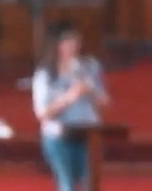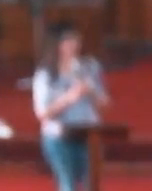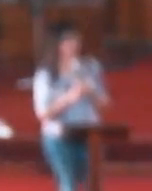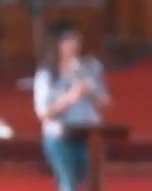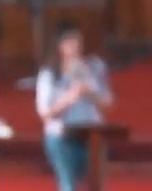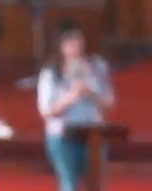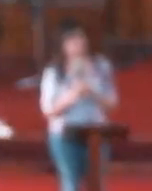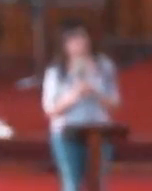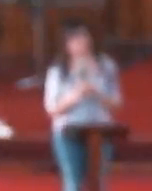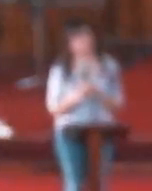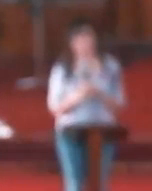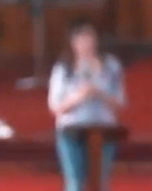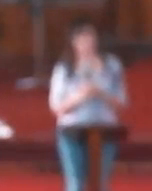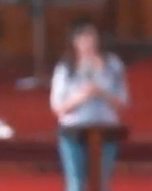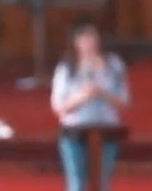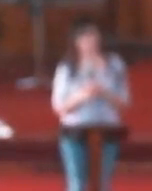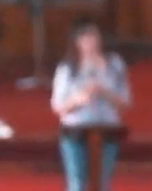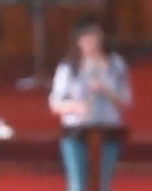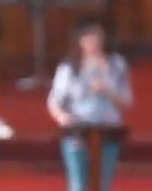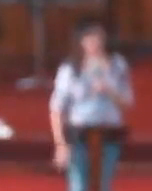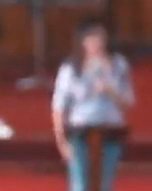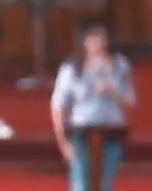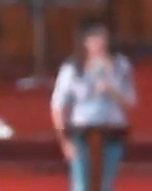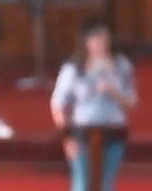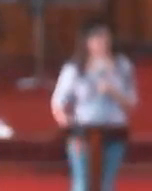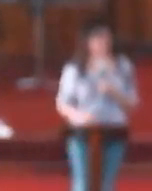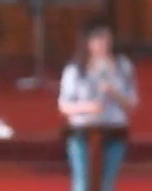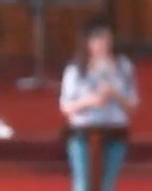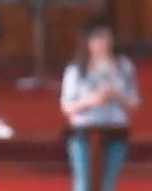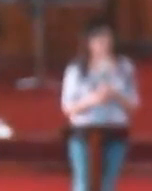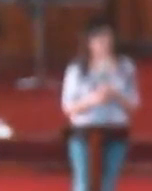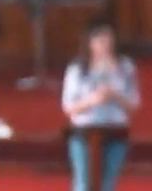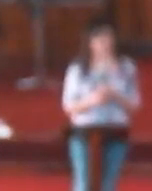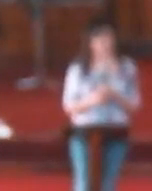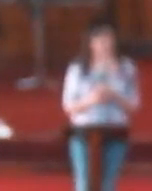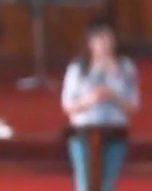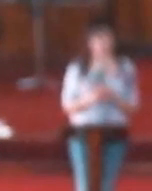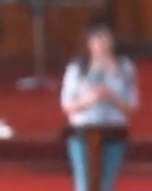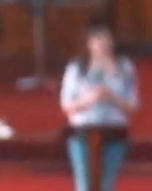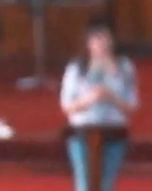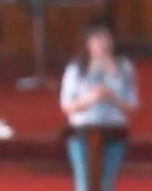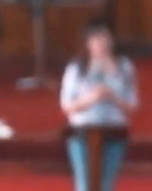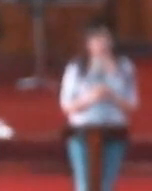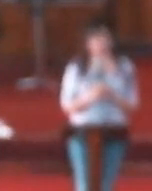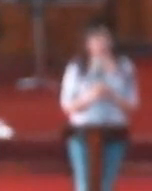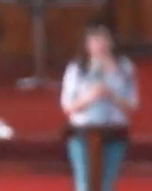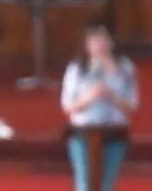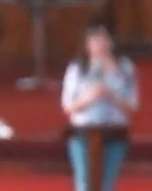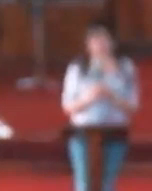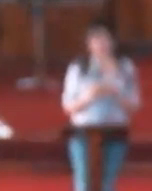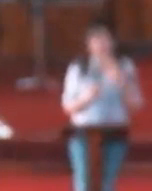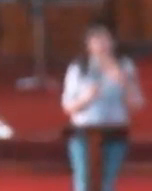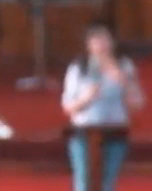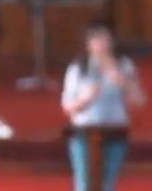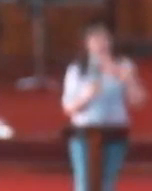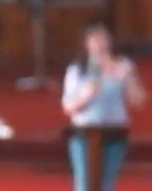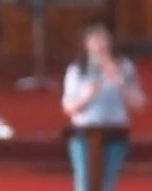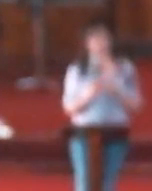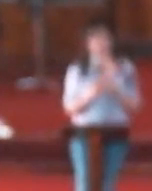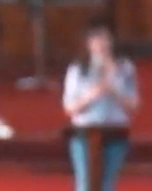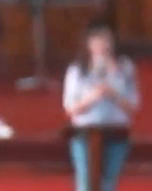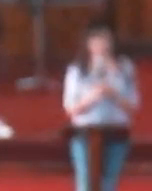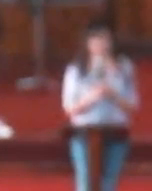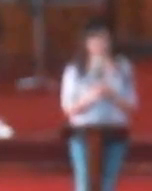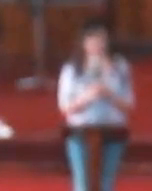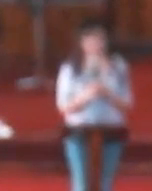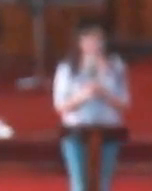in the Valley of the Dry Bones. Ezequiel, Dios le dice a Ezequiel, quiero que vayas a tal valle. Yeah, the Lord says, Ezekiel, I want you to go to the